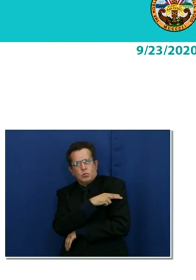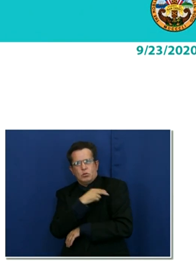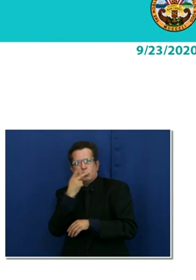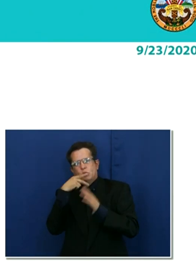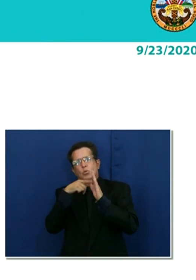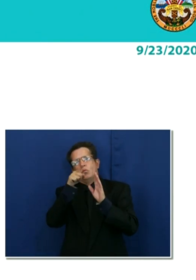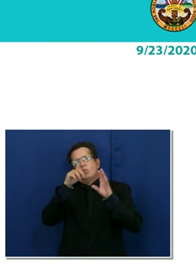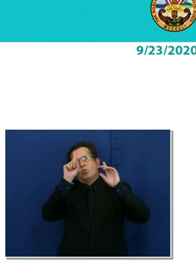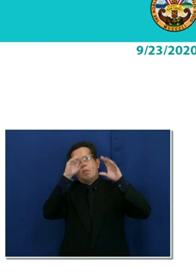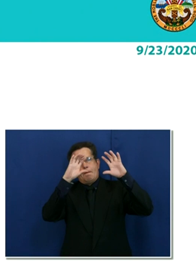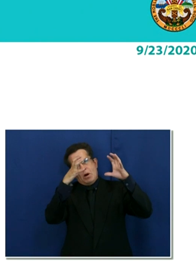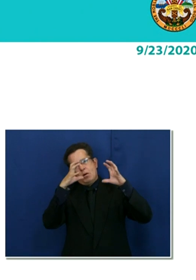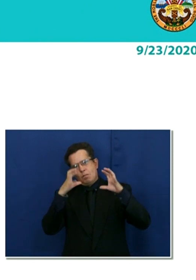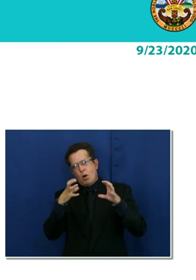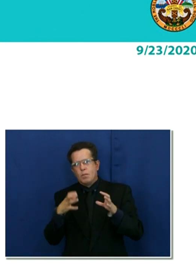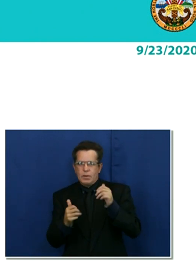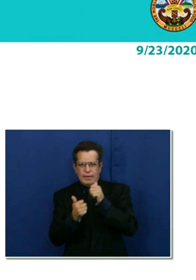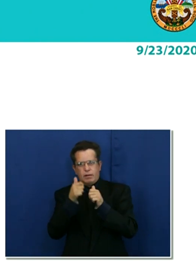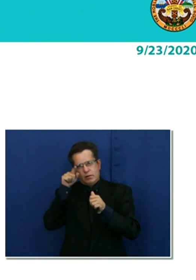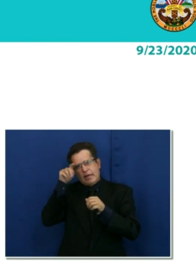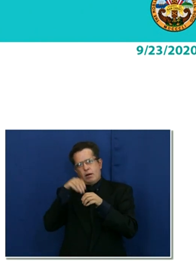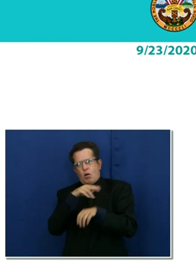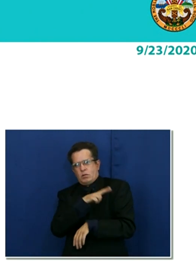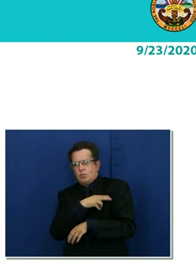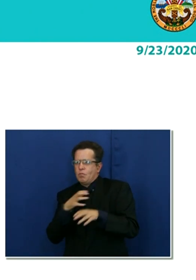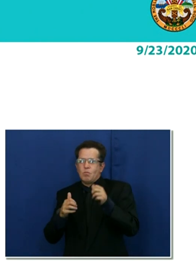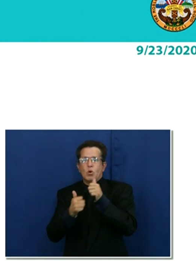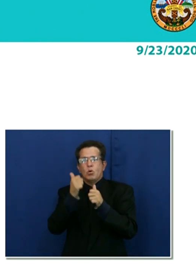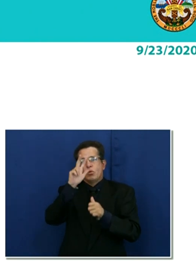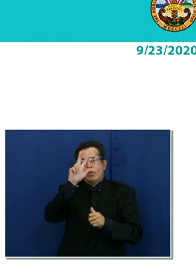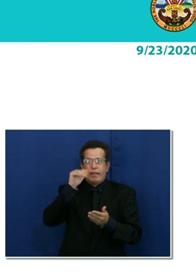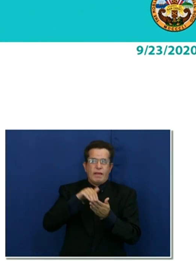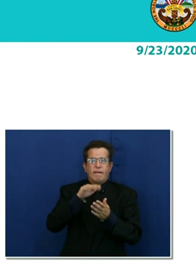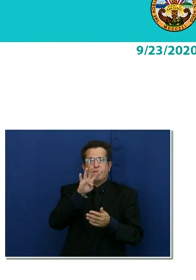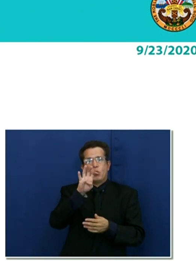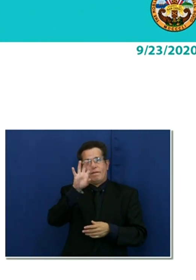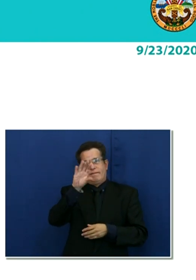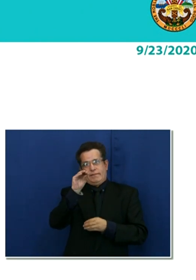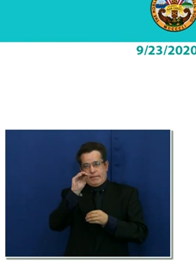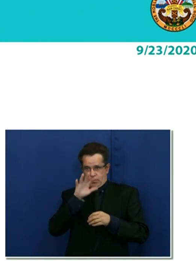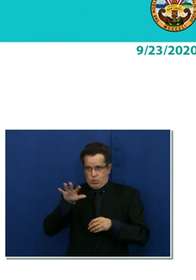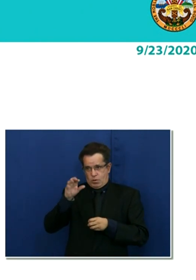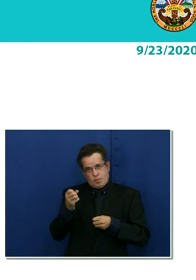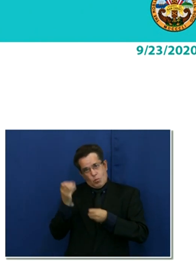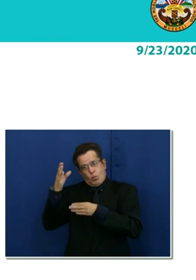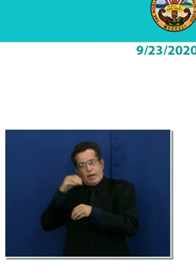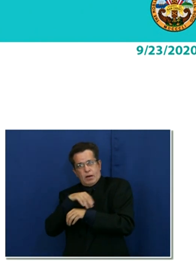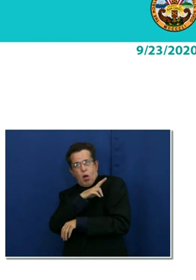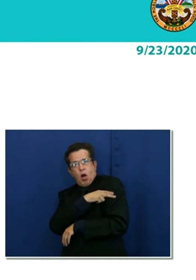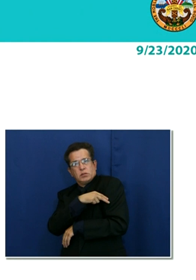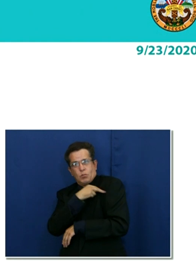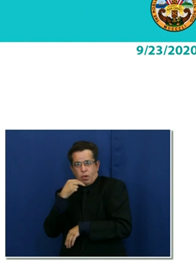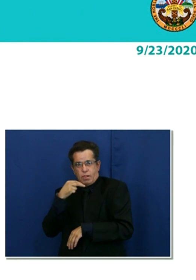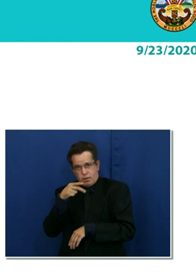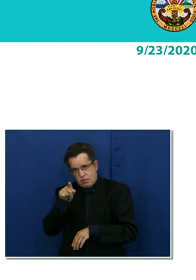hospitalizations. The majority of the 3,450 total hospitalizations, which is